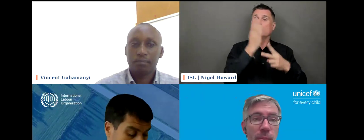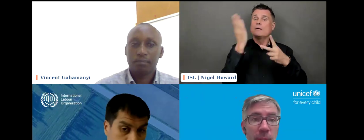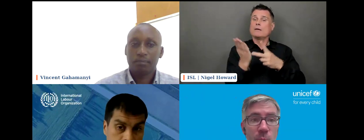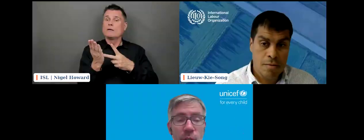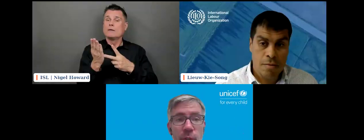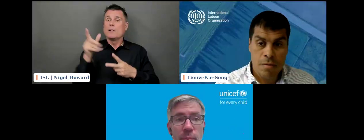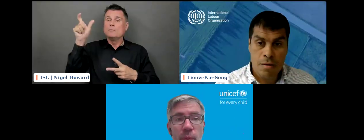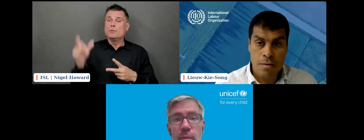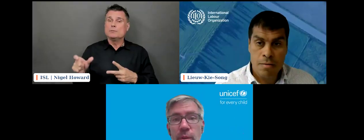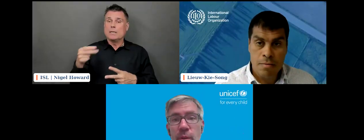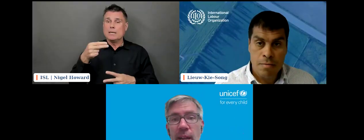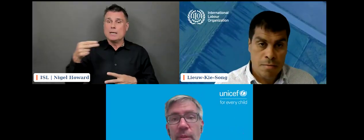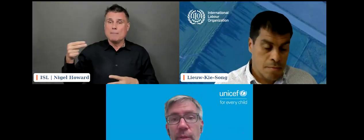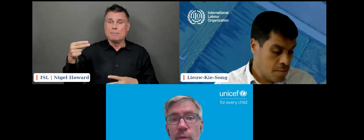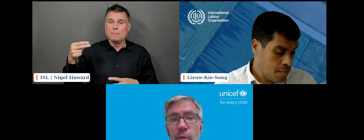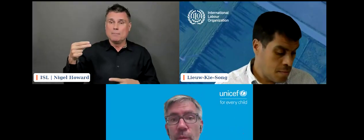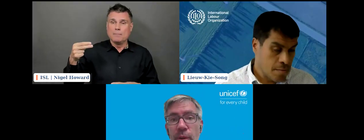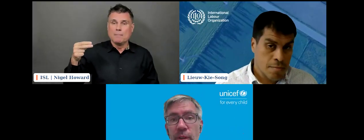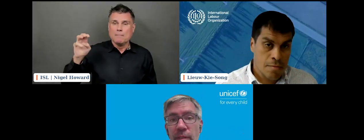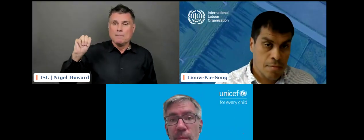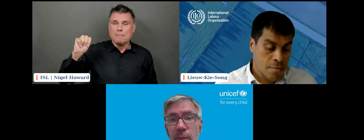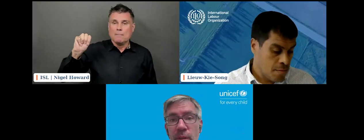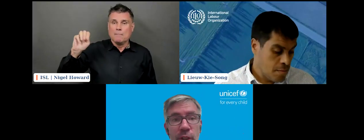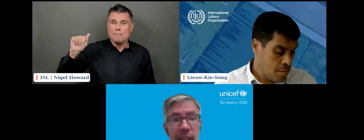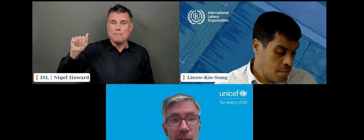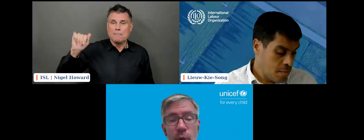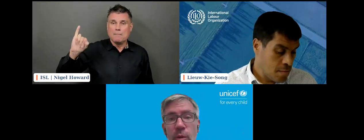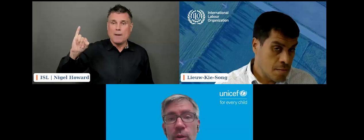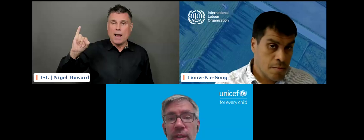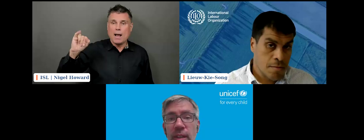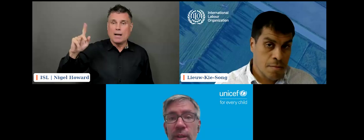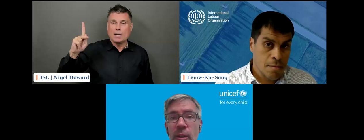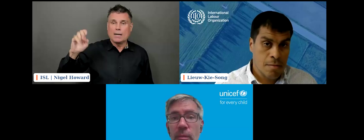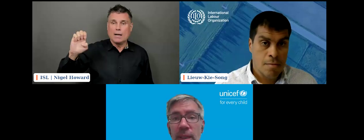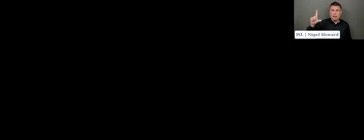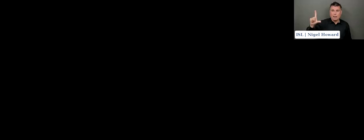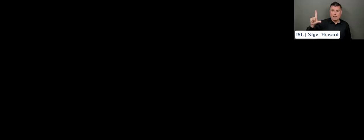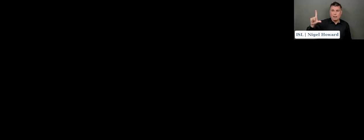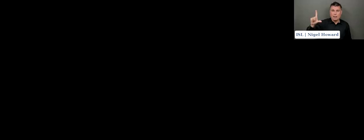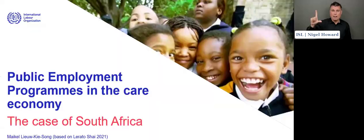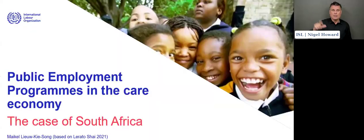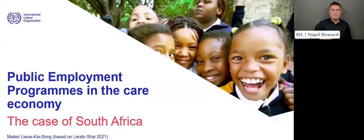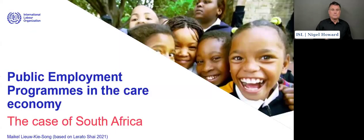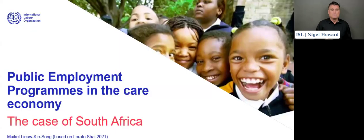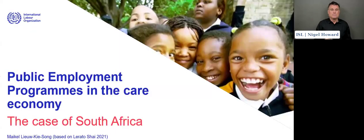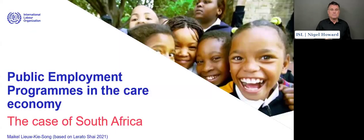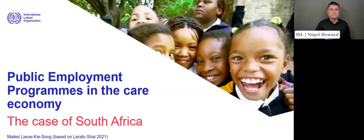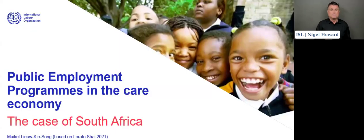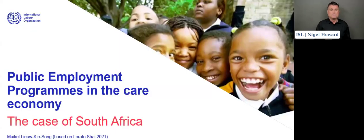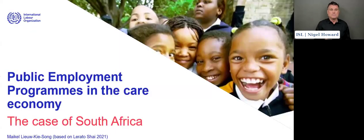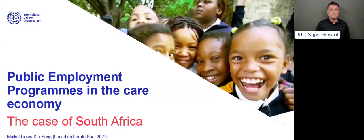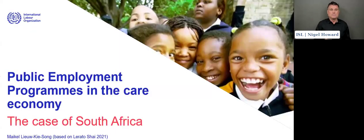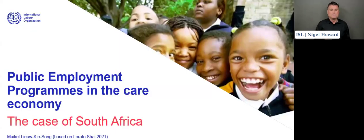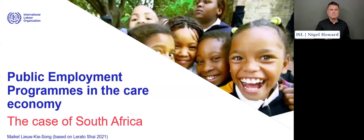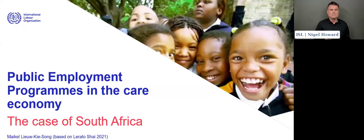of public works employment programs to support the development of the care workforce and care economy, with a great work